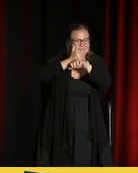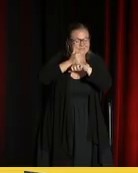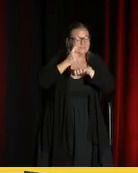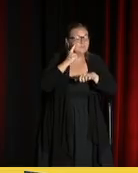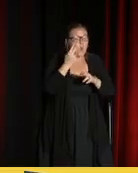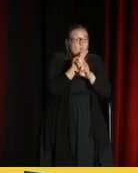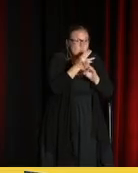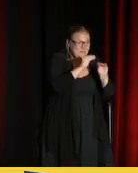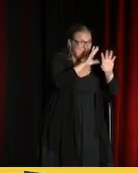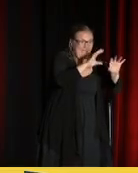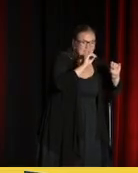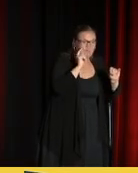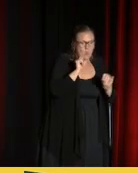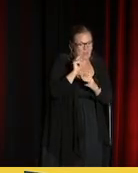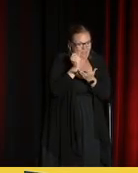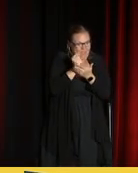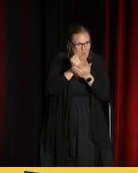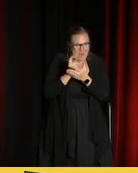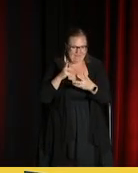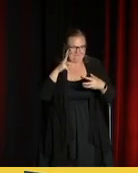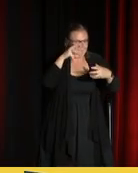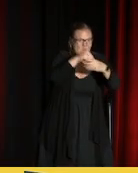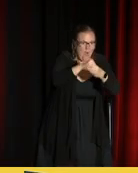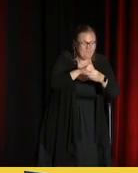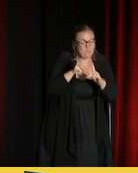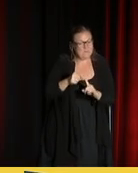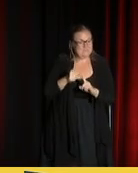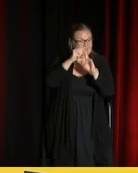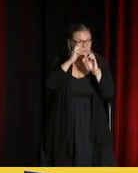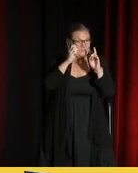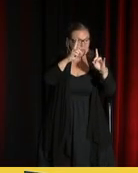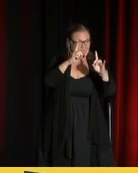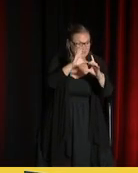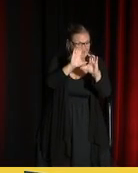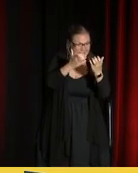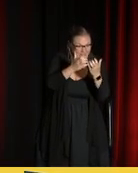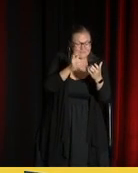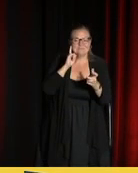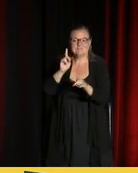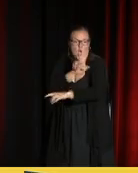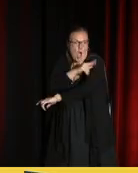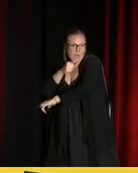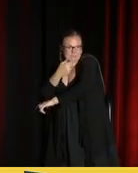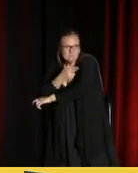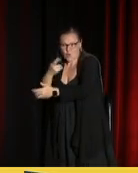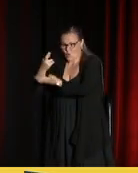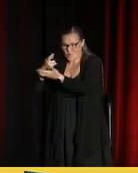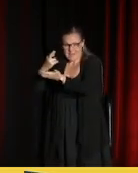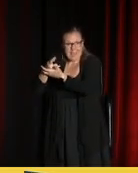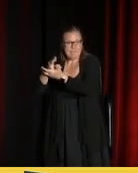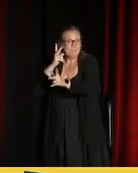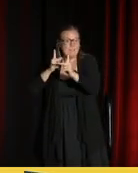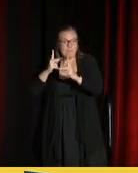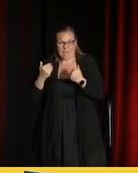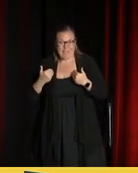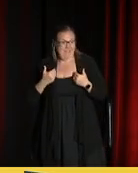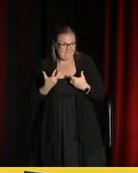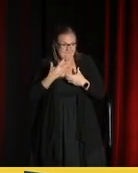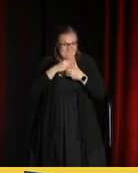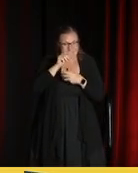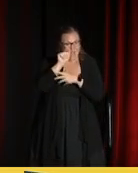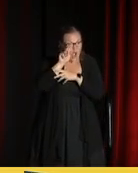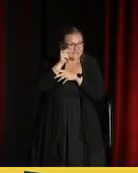educational intervention in special education classrooms, in hospitals, in rehab centers for people with autism, people with